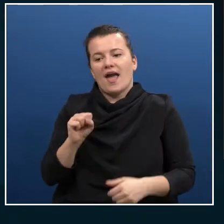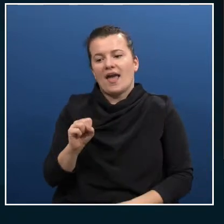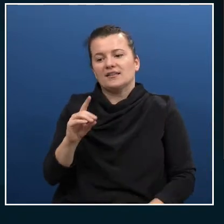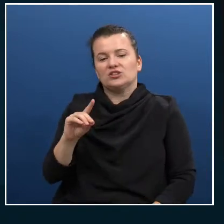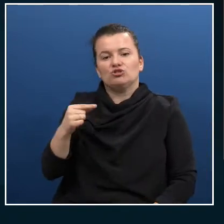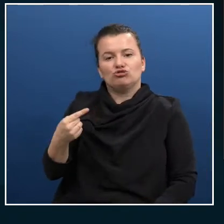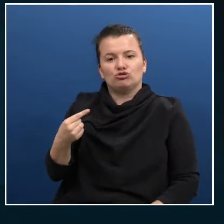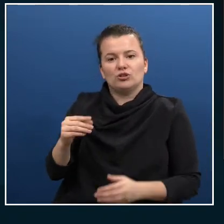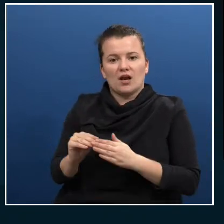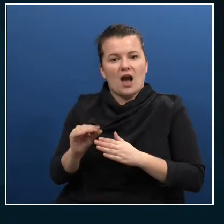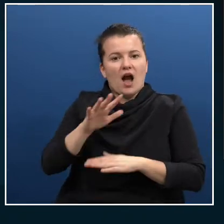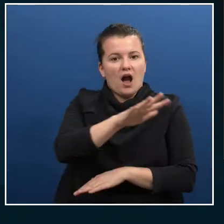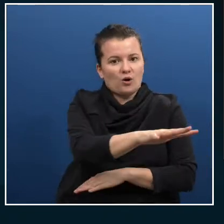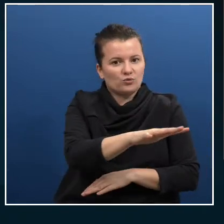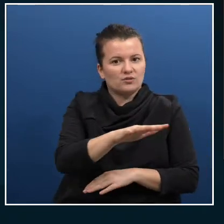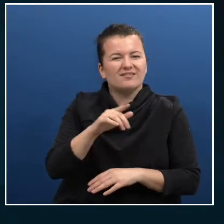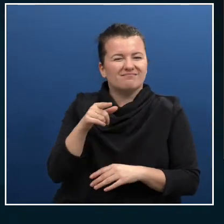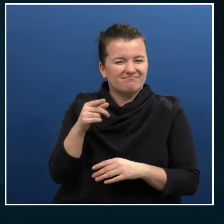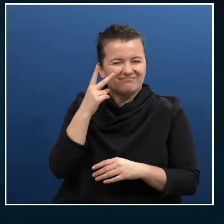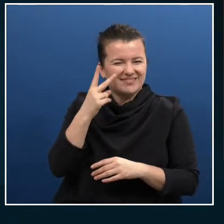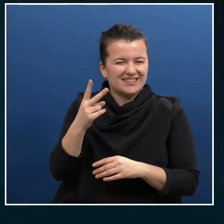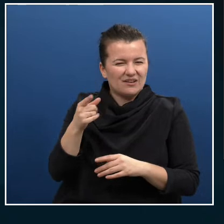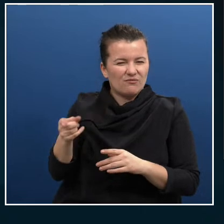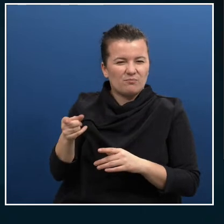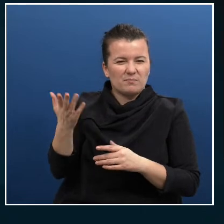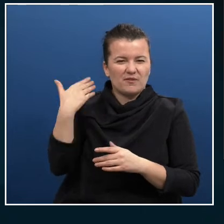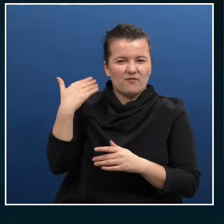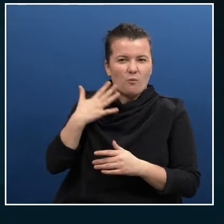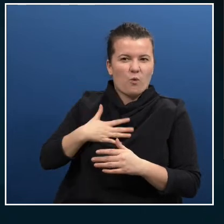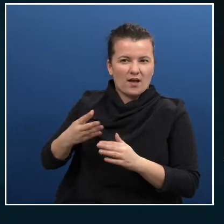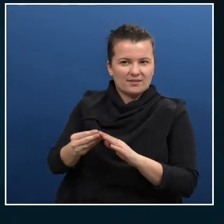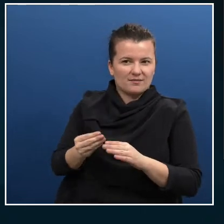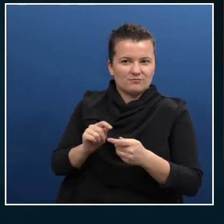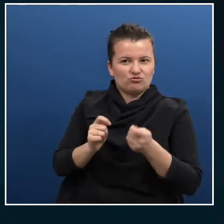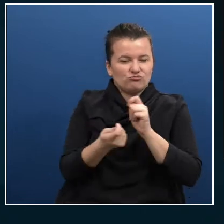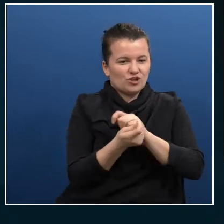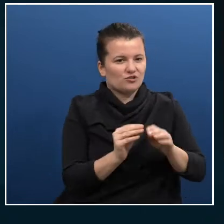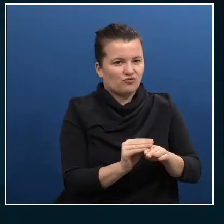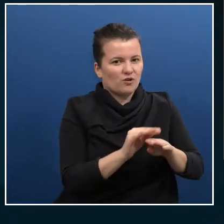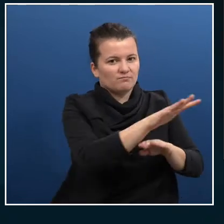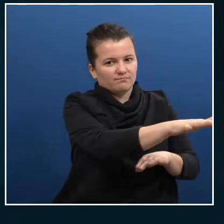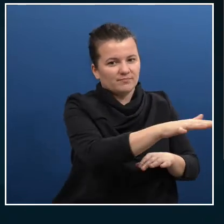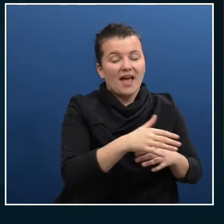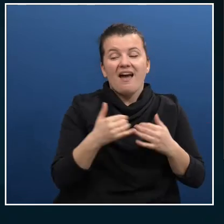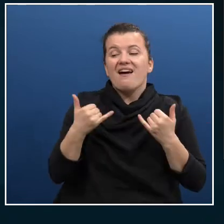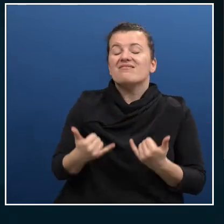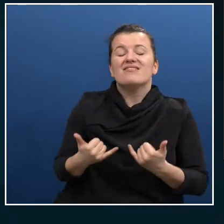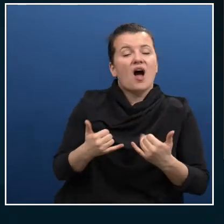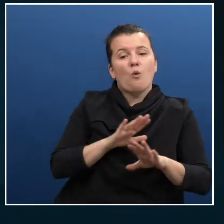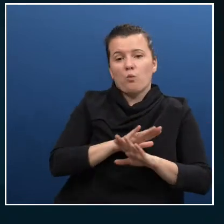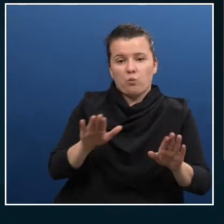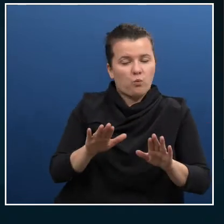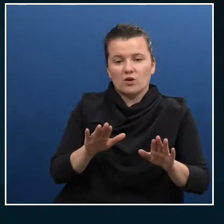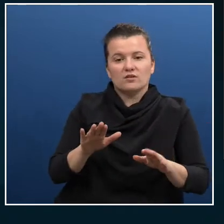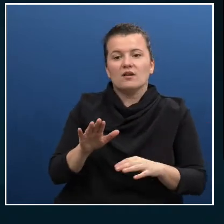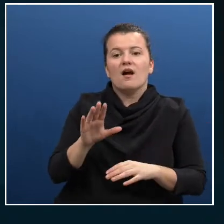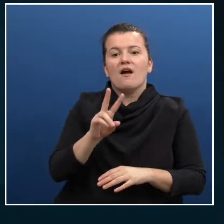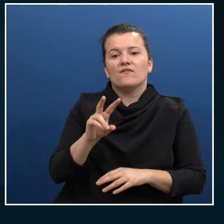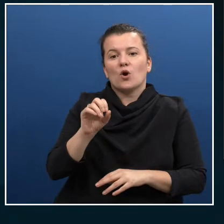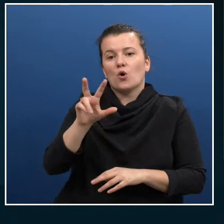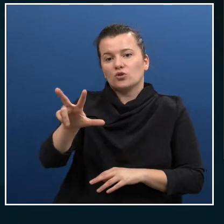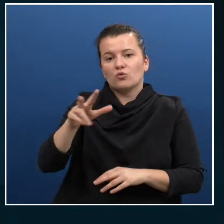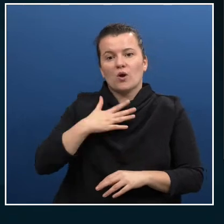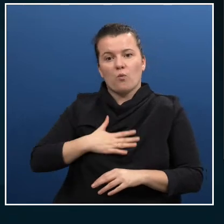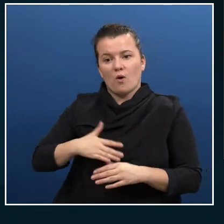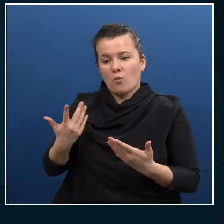was declaring the output. And what they are working on right now is to make sure that that parameter can be